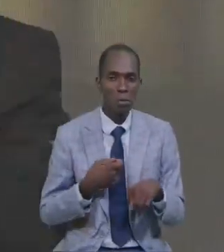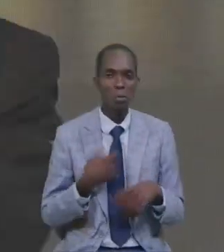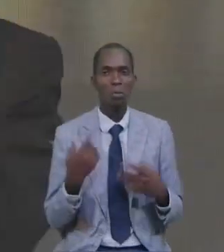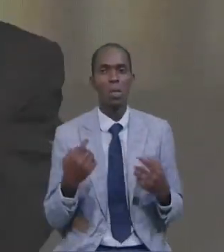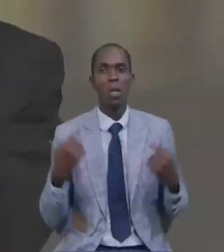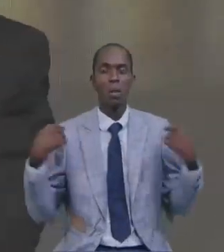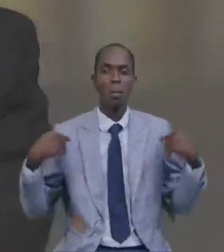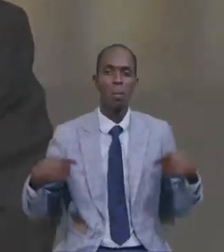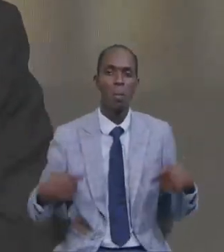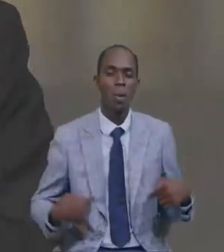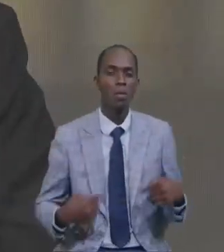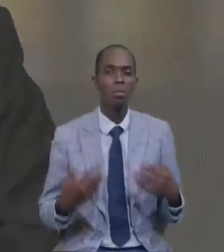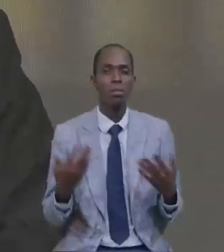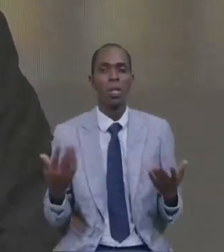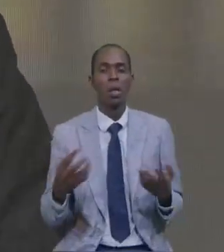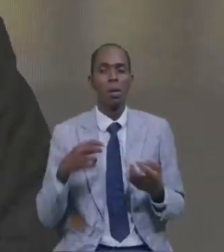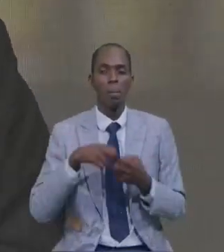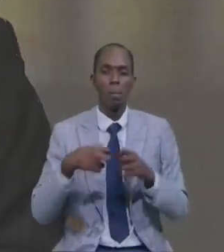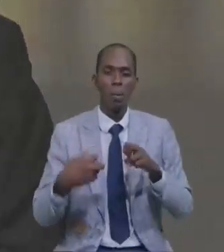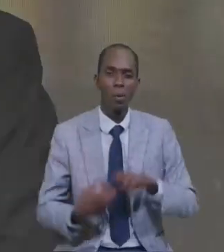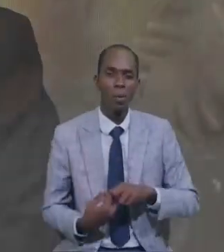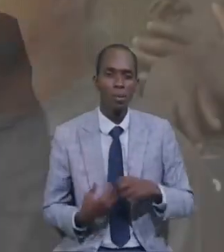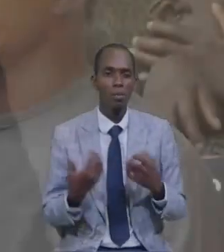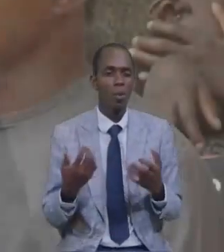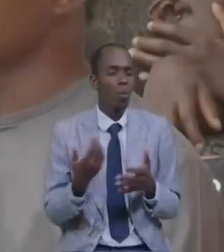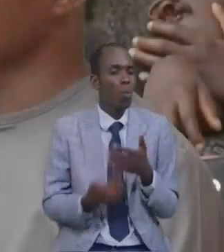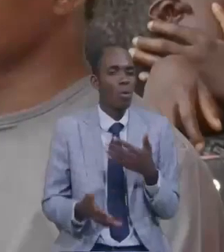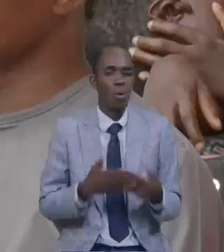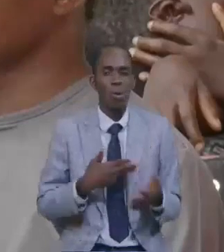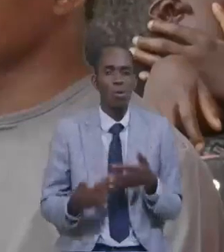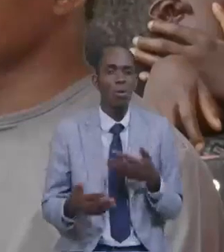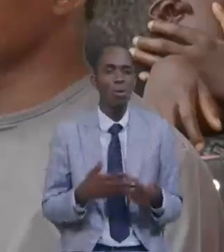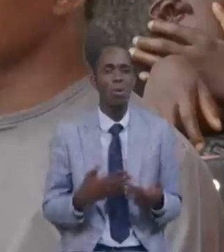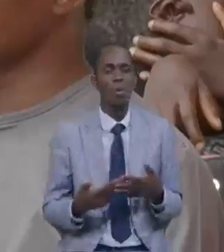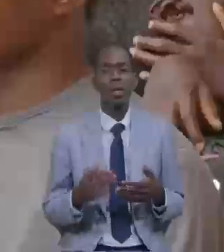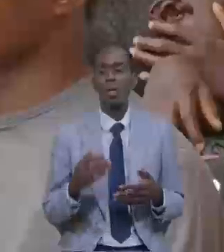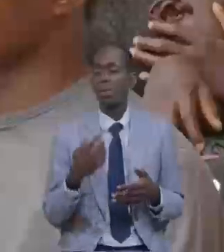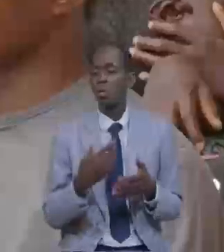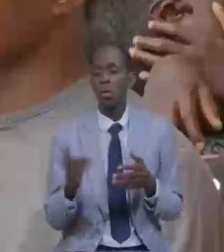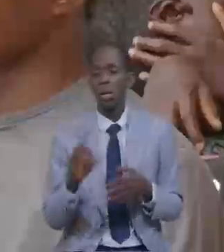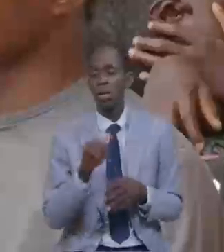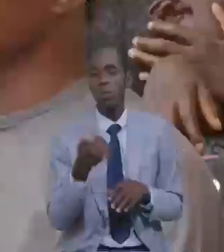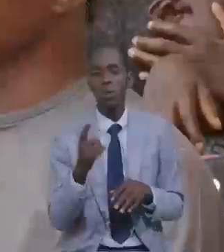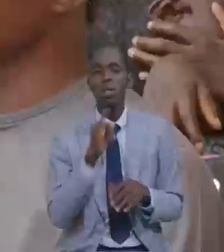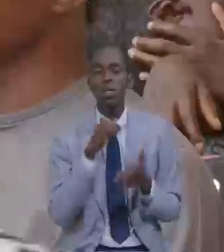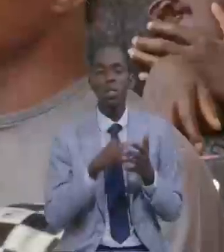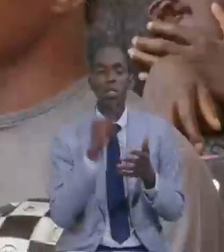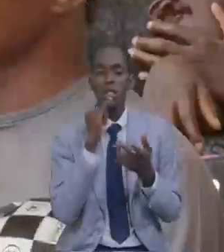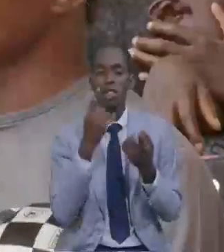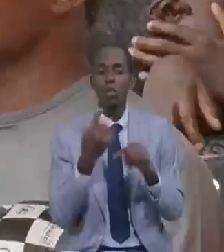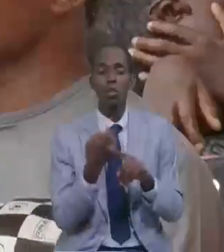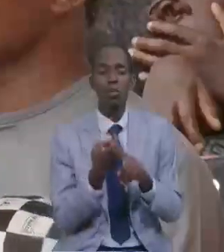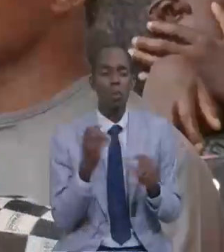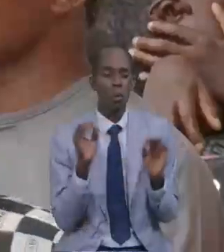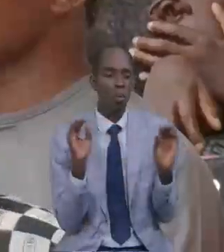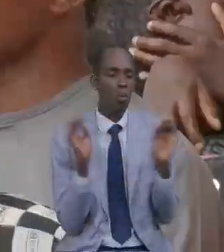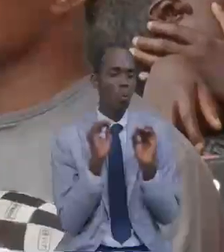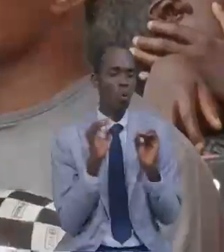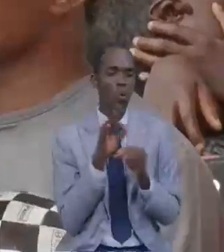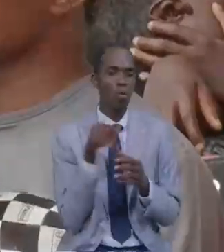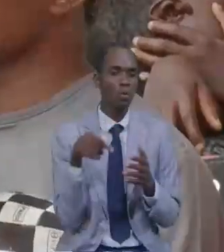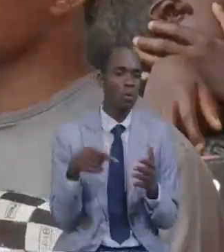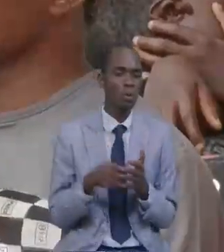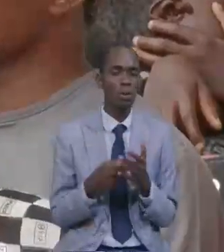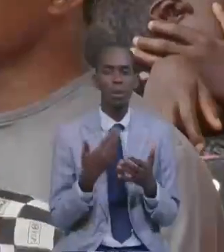from, none of these things move me. "Neither count I my life dear unto myself,